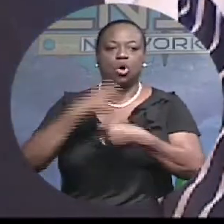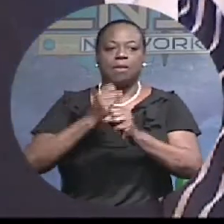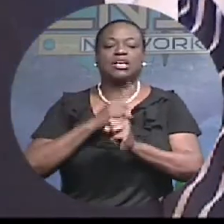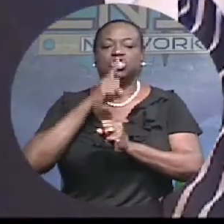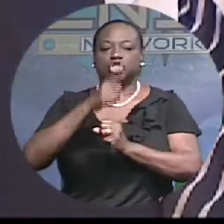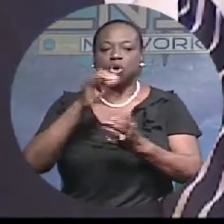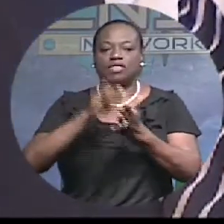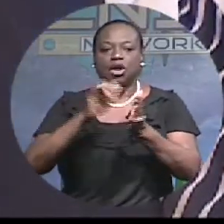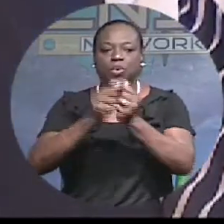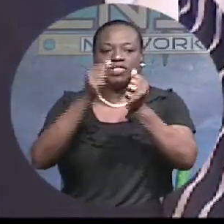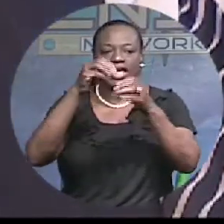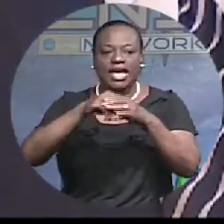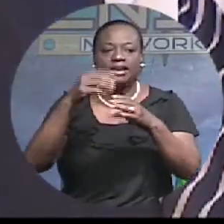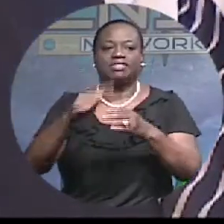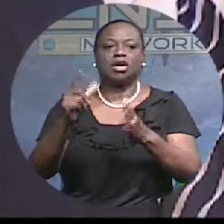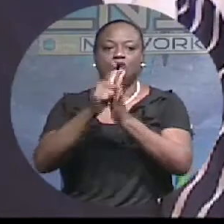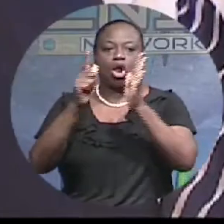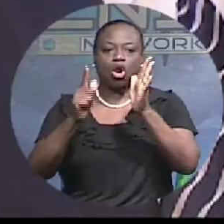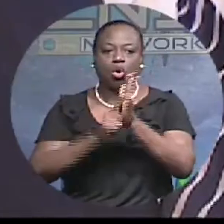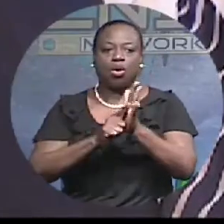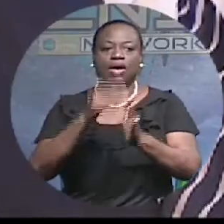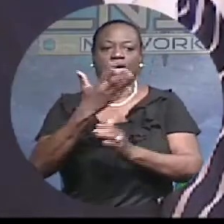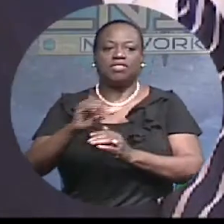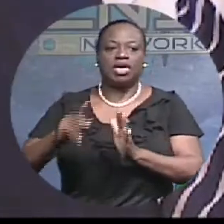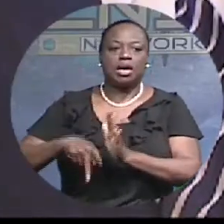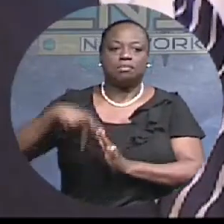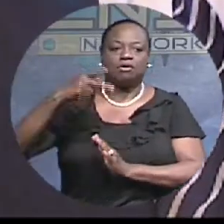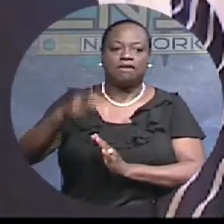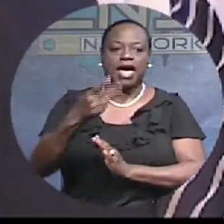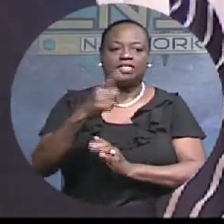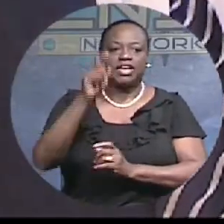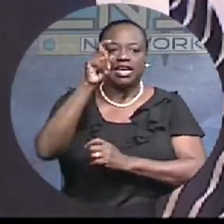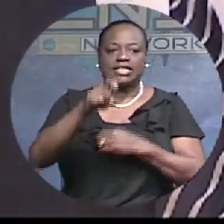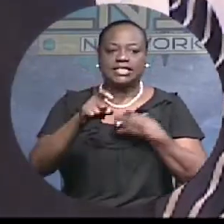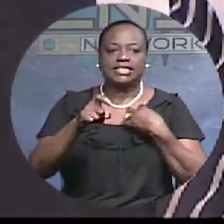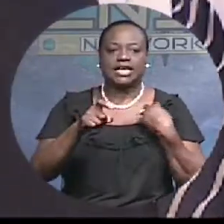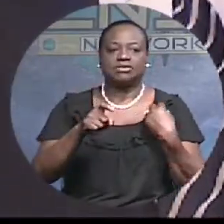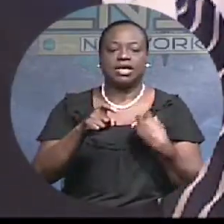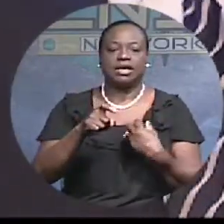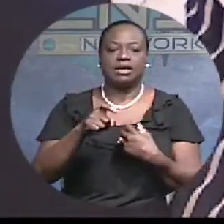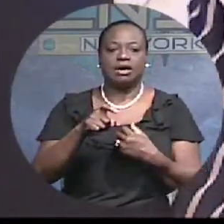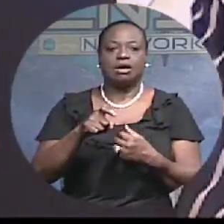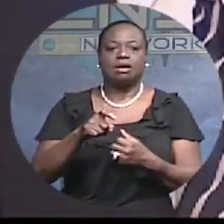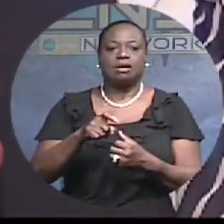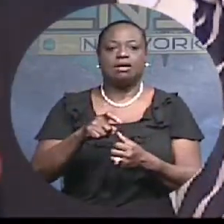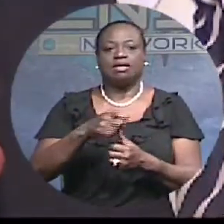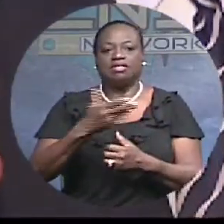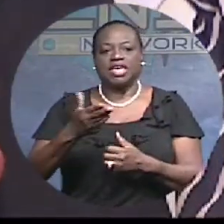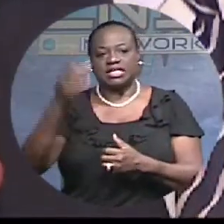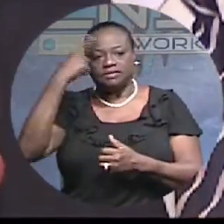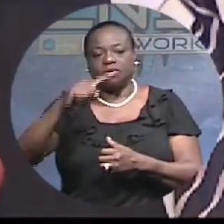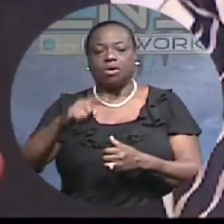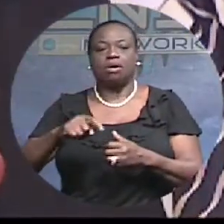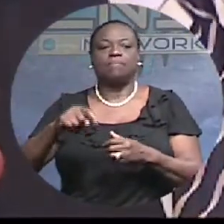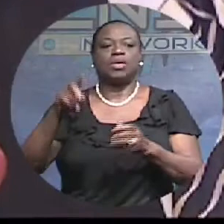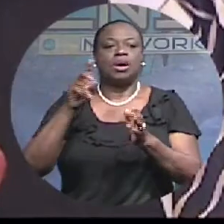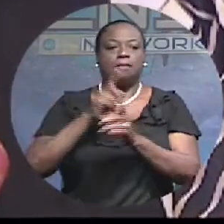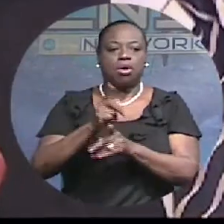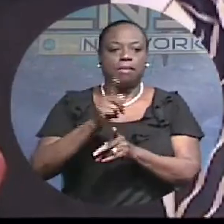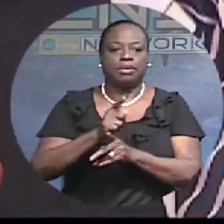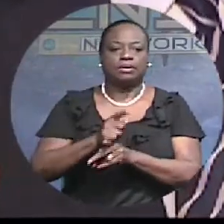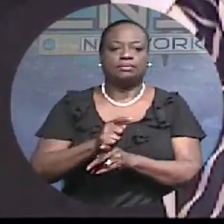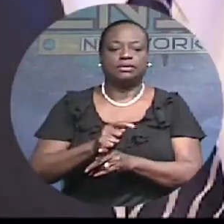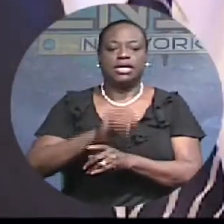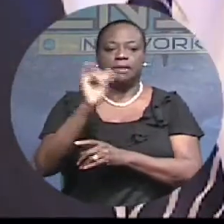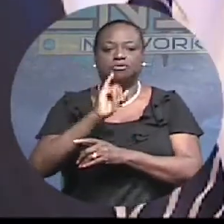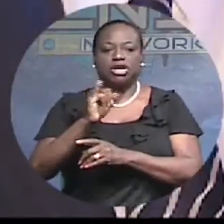that within the law that they provide the necessary mechanisms for proper immigration